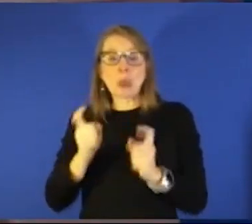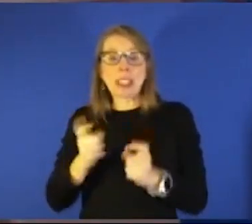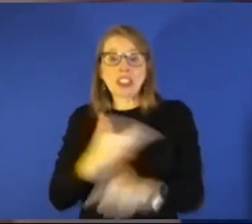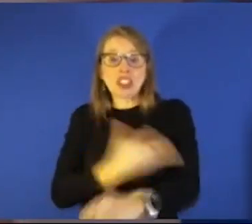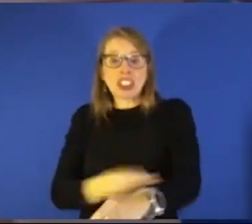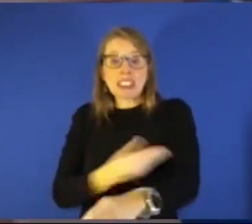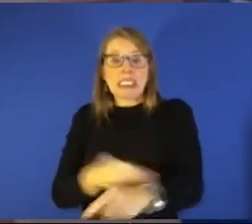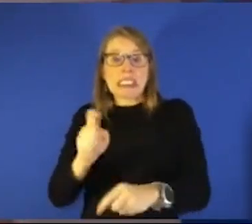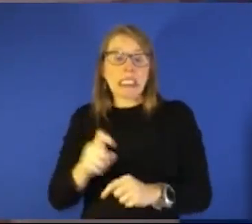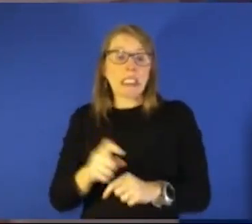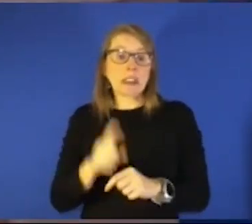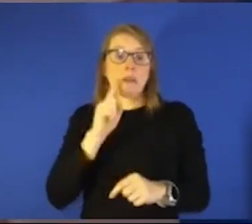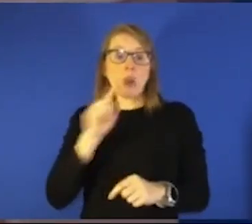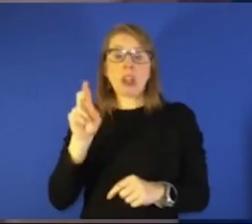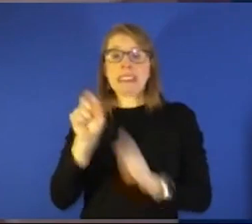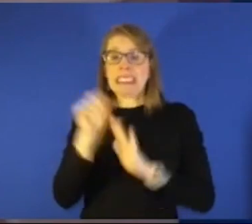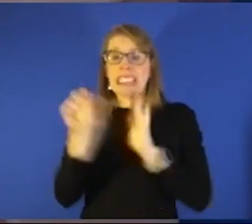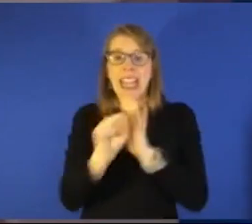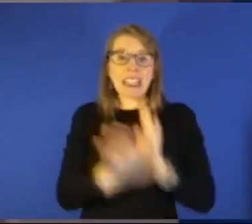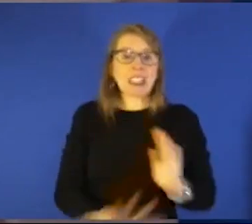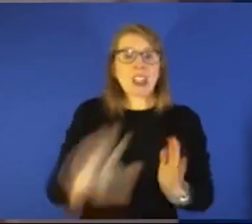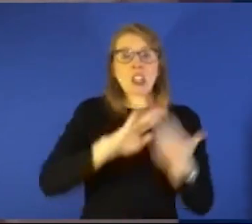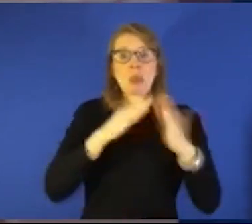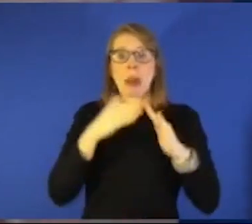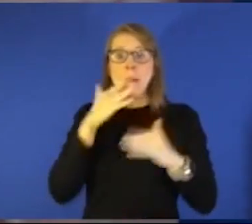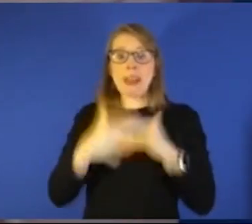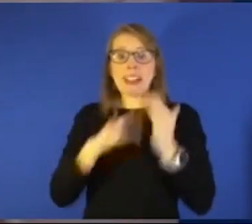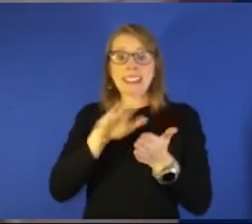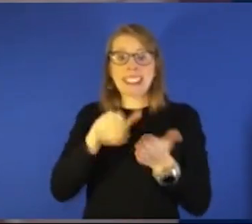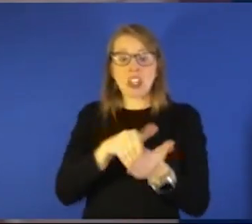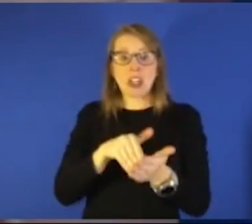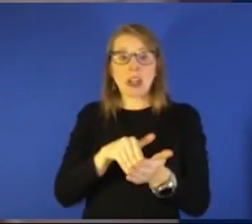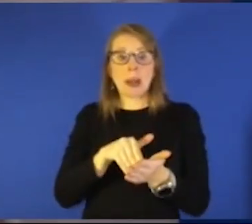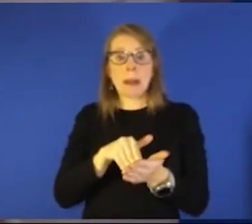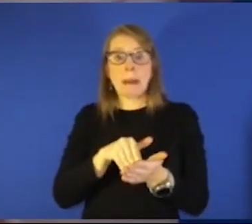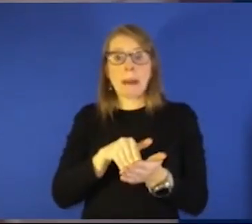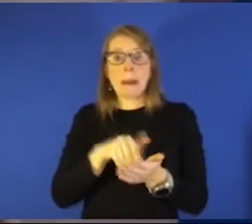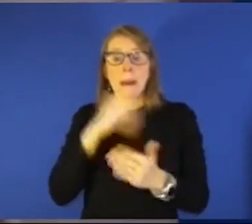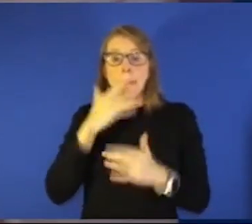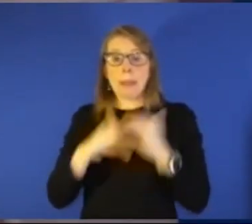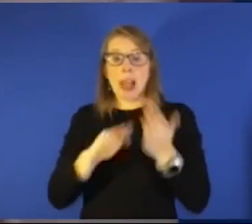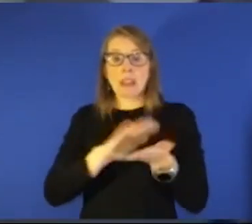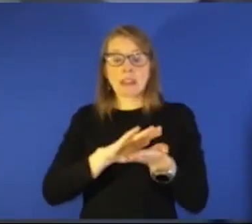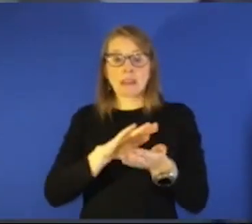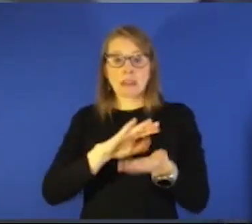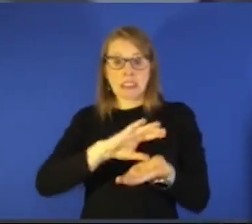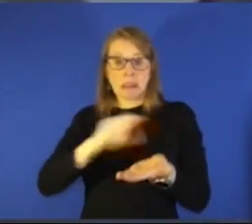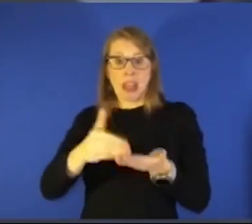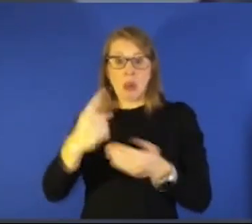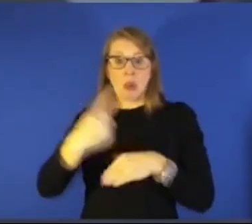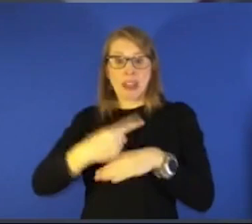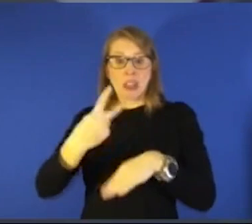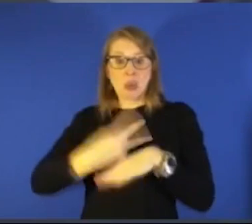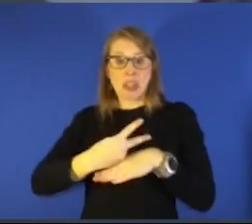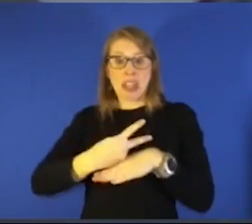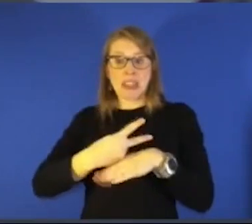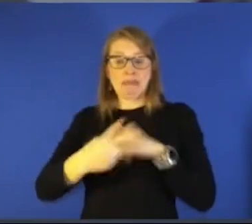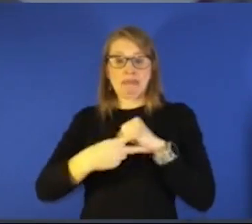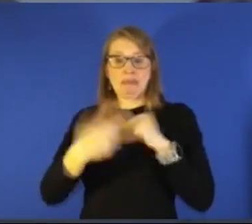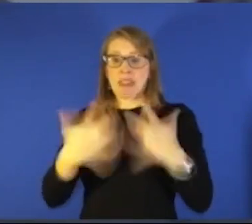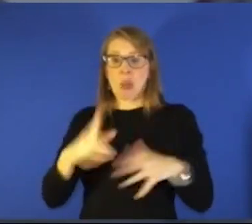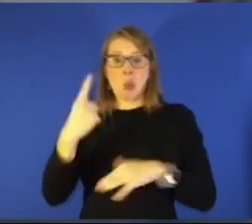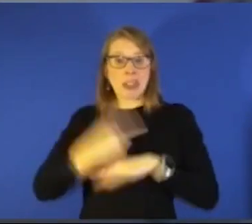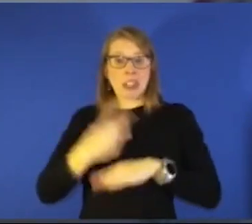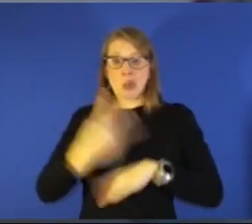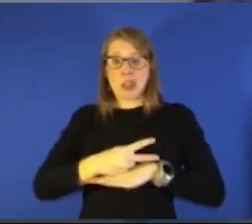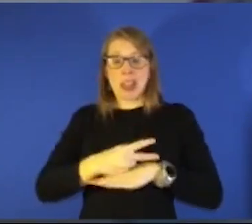the state. The Community Blood Center says its blood supply stands at a 1 to 2 day inventory. Only 1 to 2 days. That's well